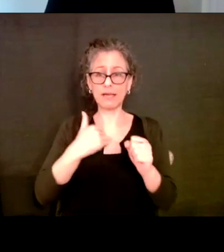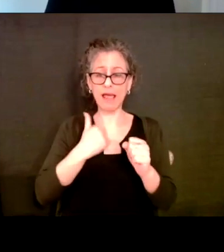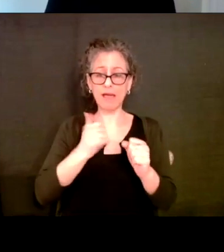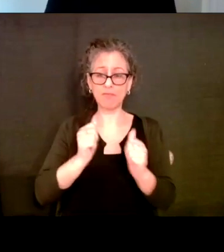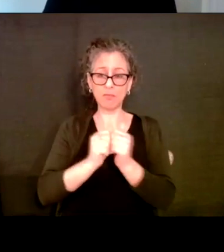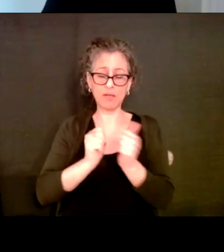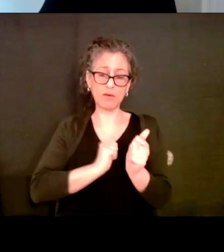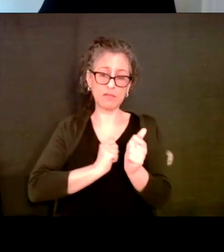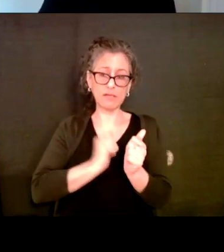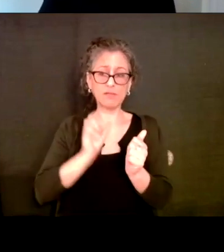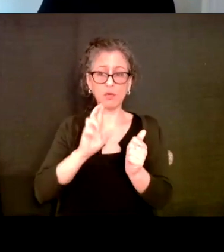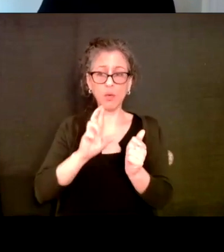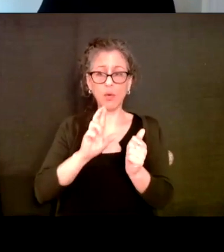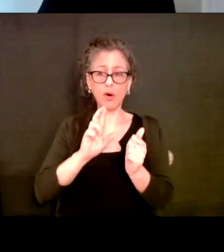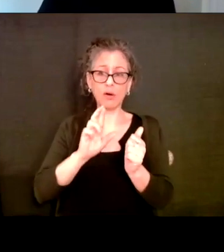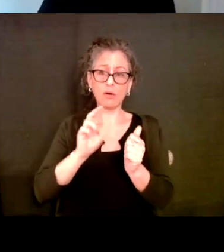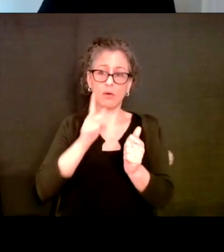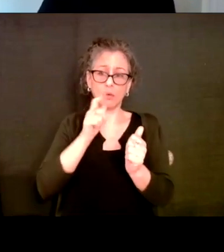with our loved ones.